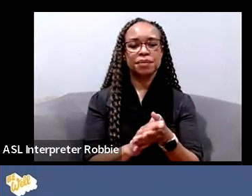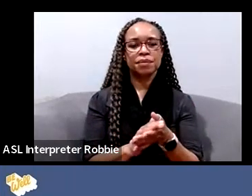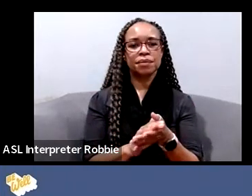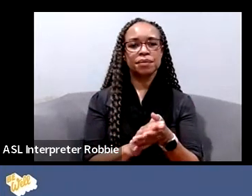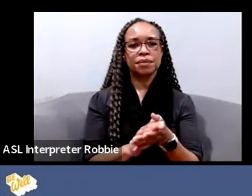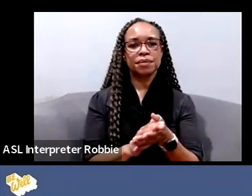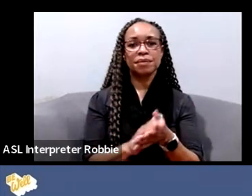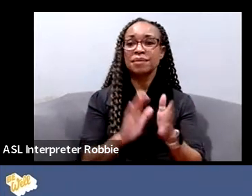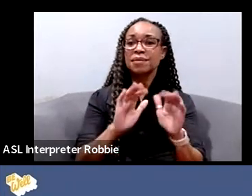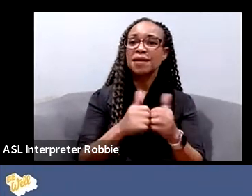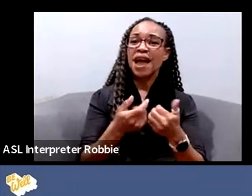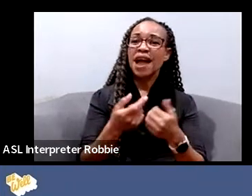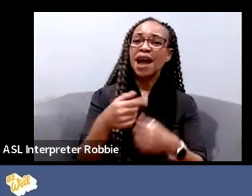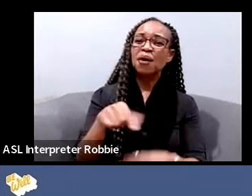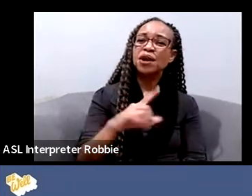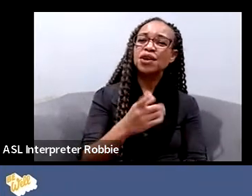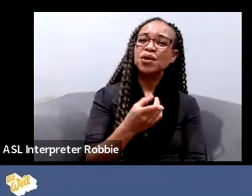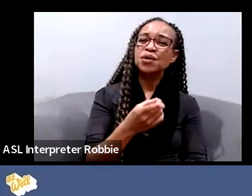Bob. How are you, Dr. Moss?